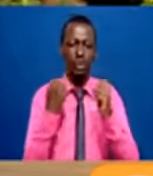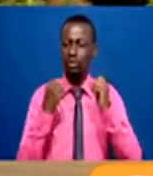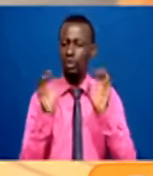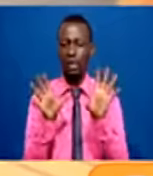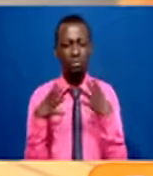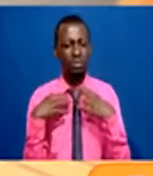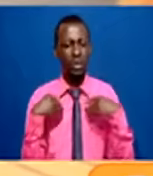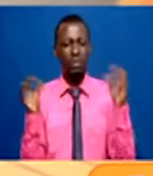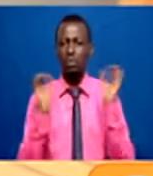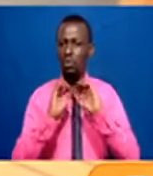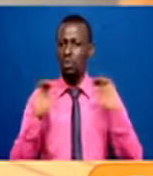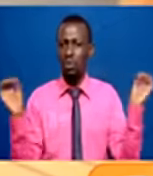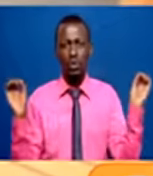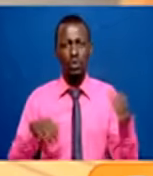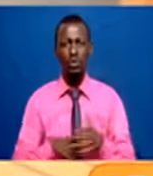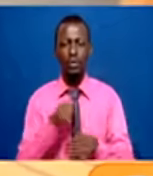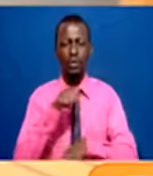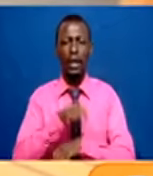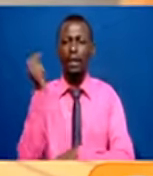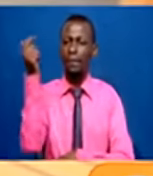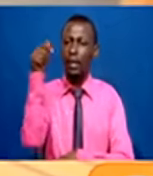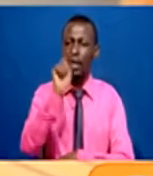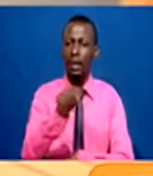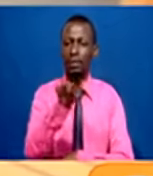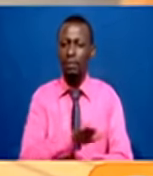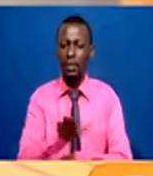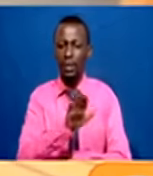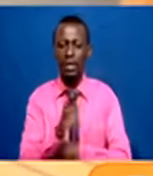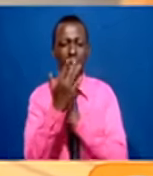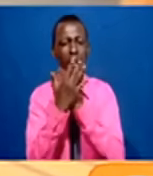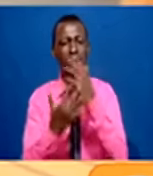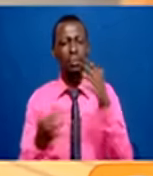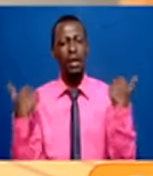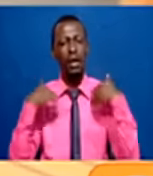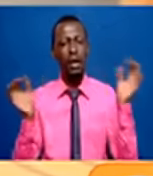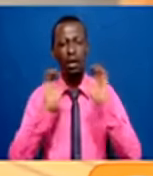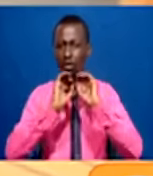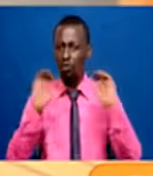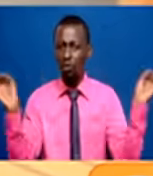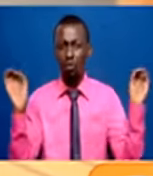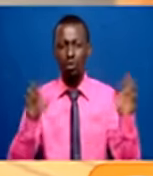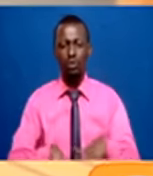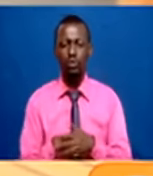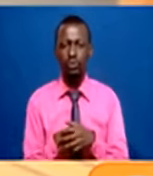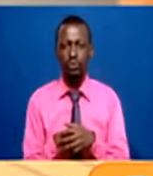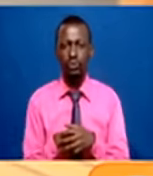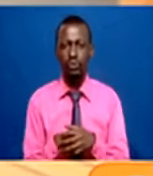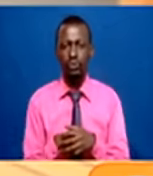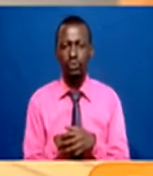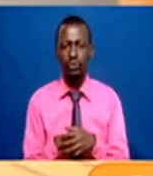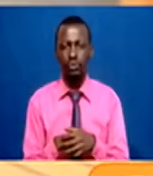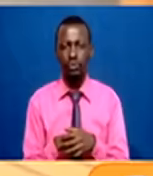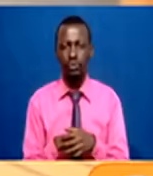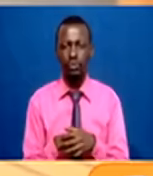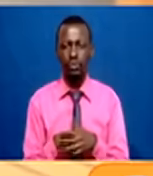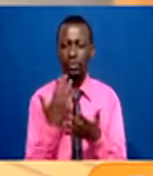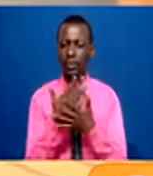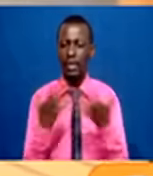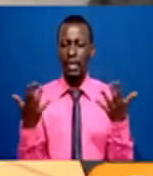it at all. And when I came over, there was absolutely no blood. There was absolutely no